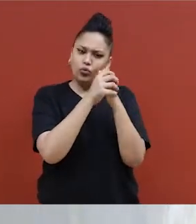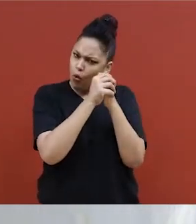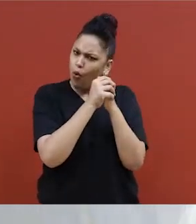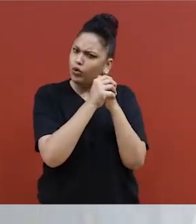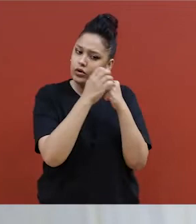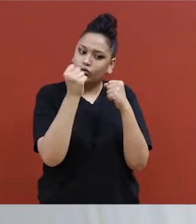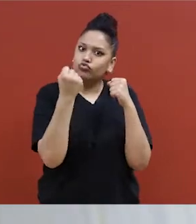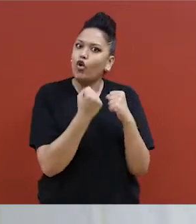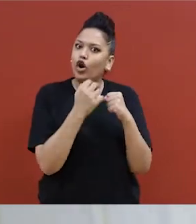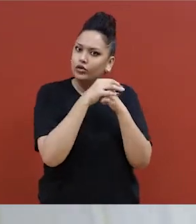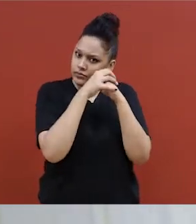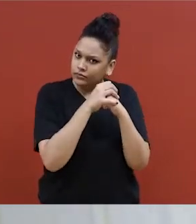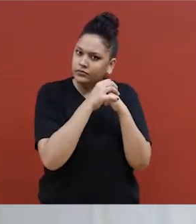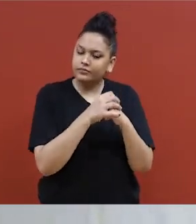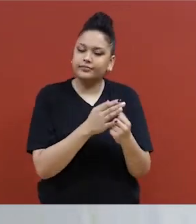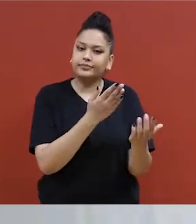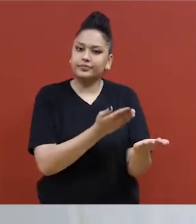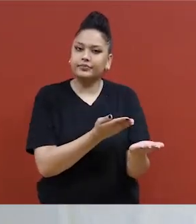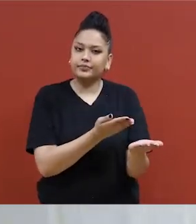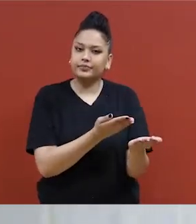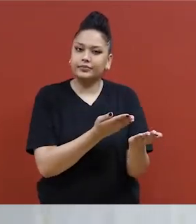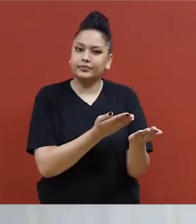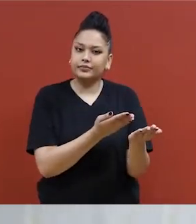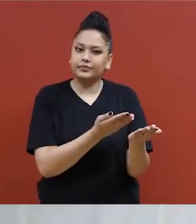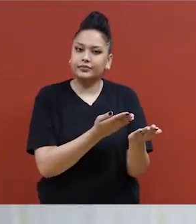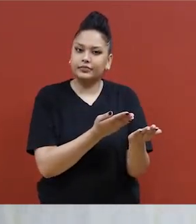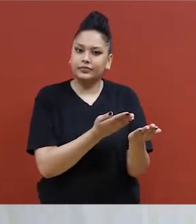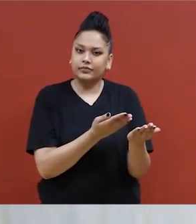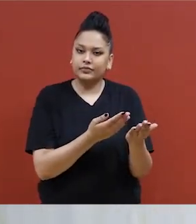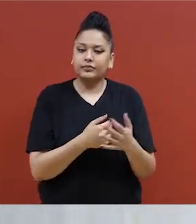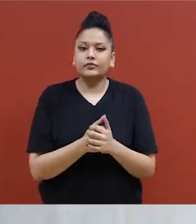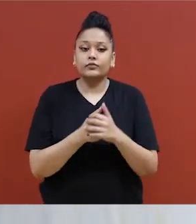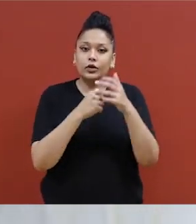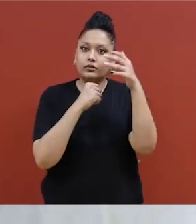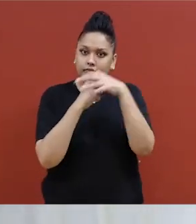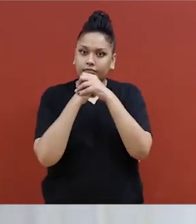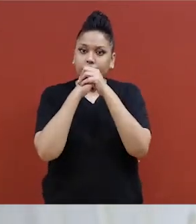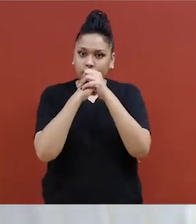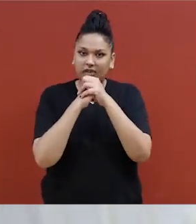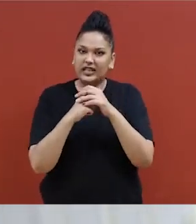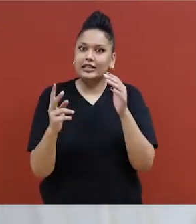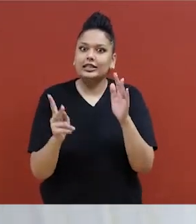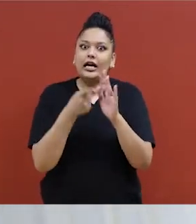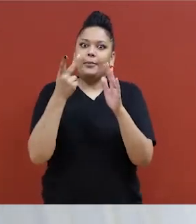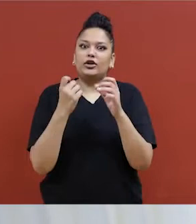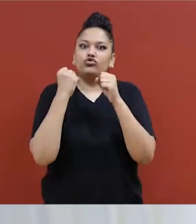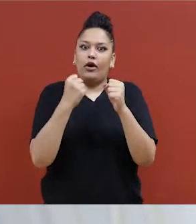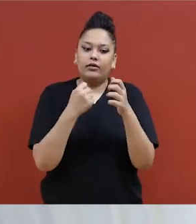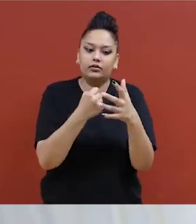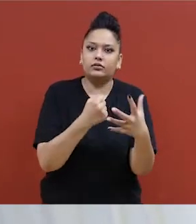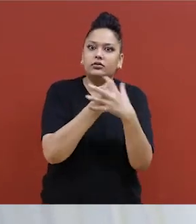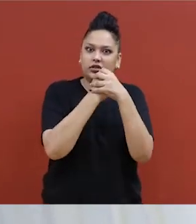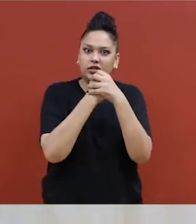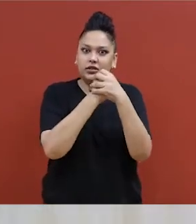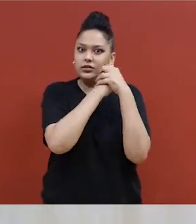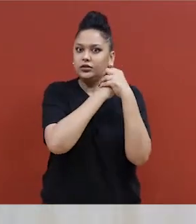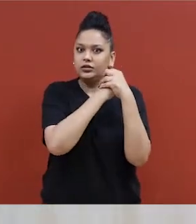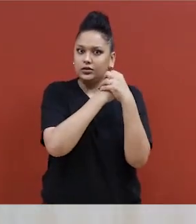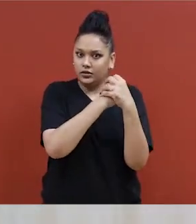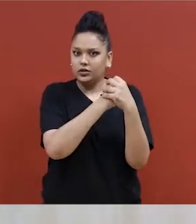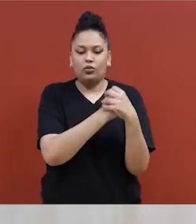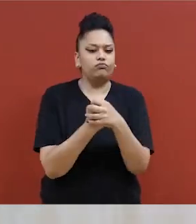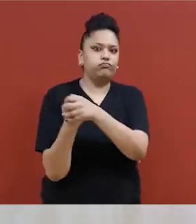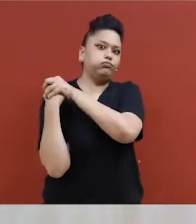it back. Let's look at that release one more time. Hard, tight fist for double the strength, pulling up to one